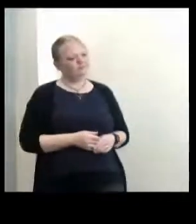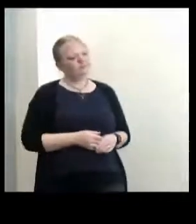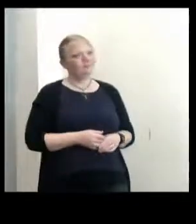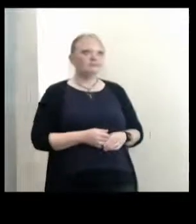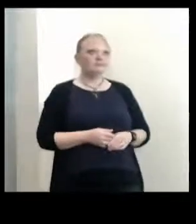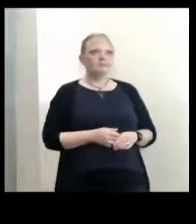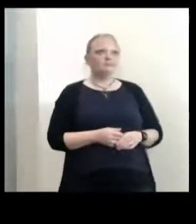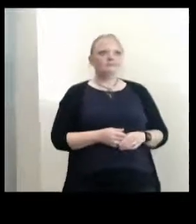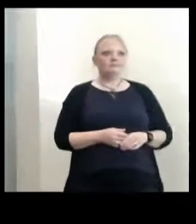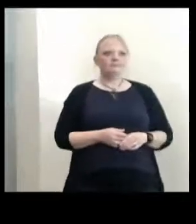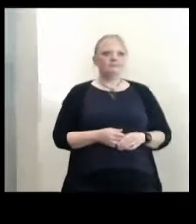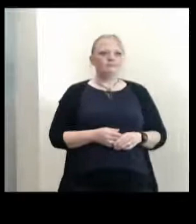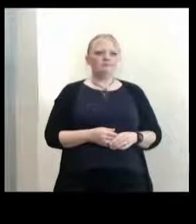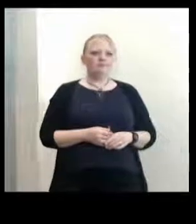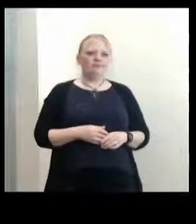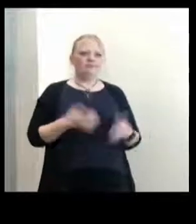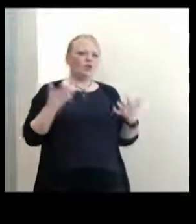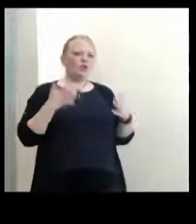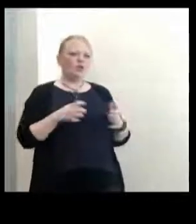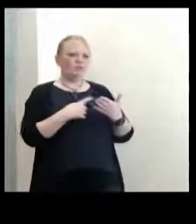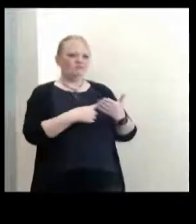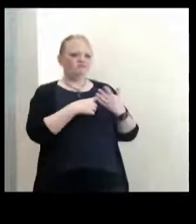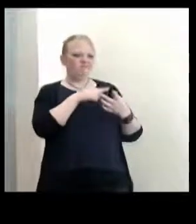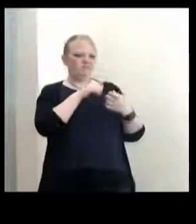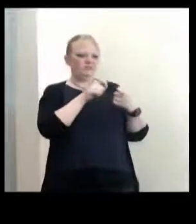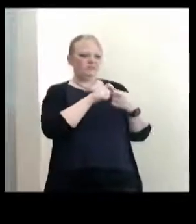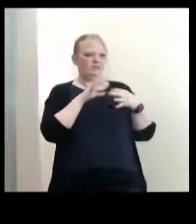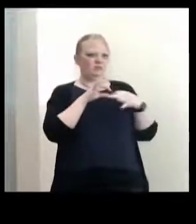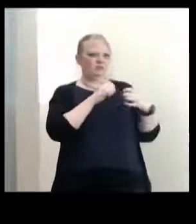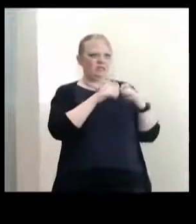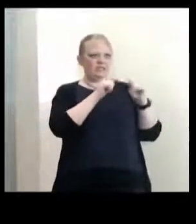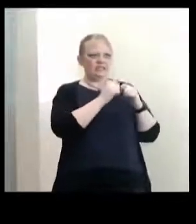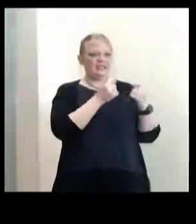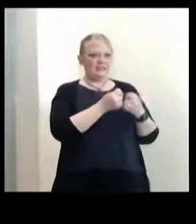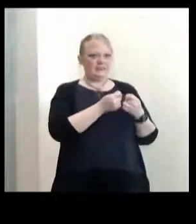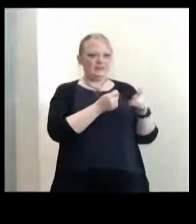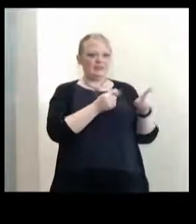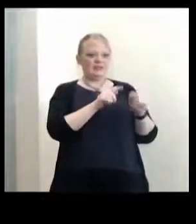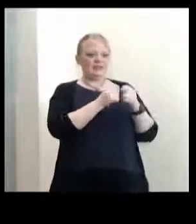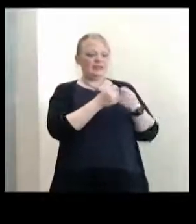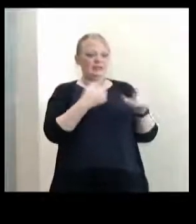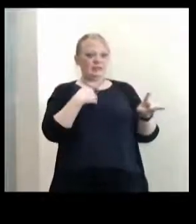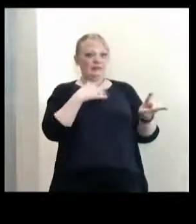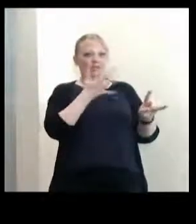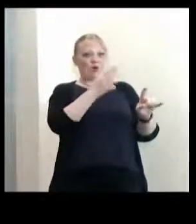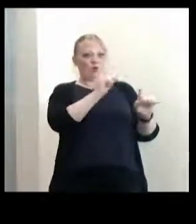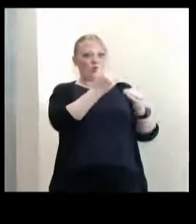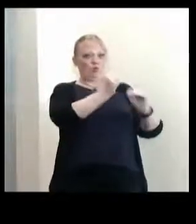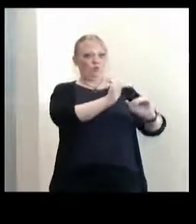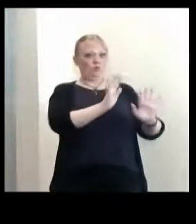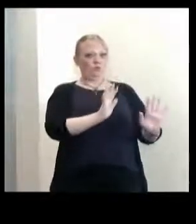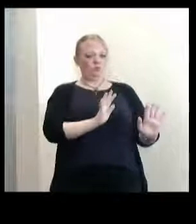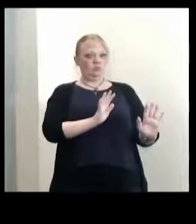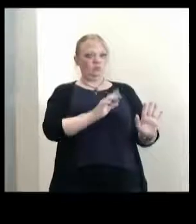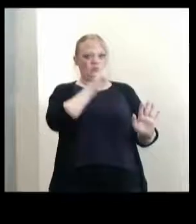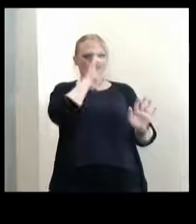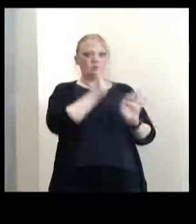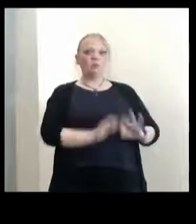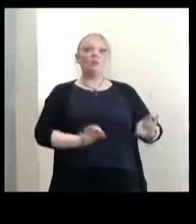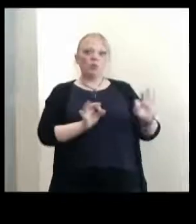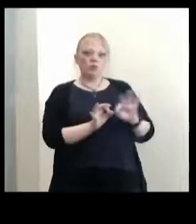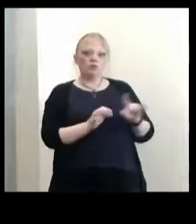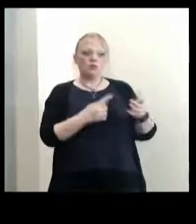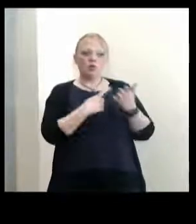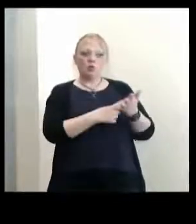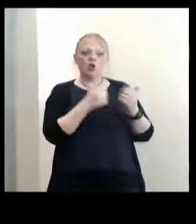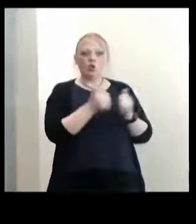I don't want to go into particulars associated with the teams. The teams do have their own restrictions in place. I think it's important that you would talk